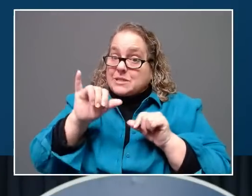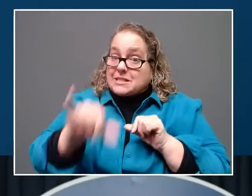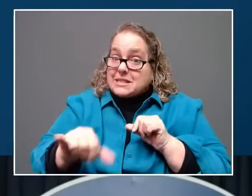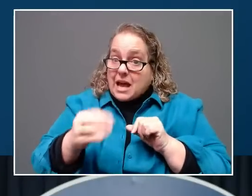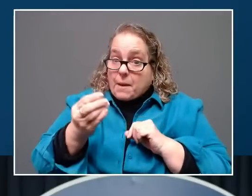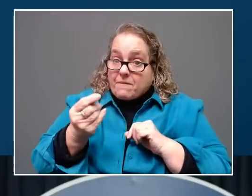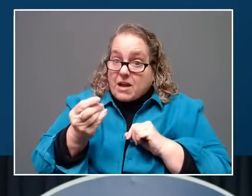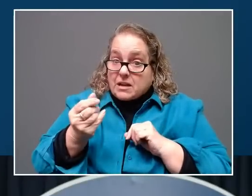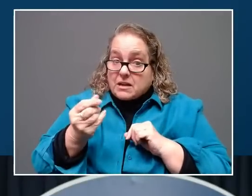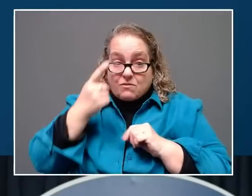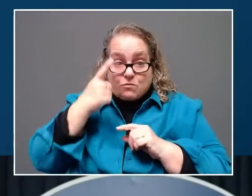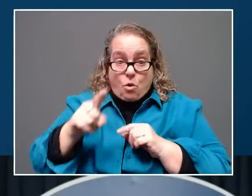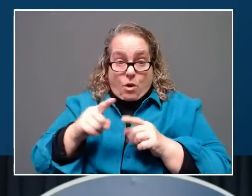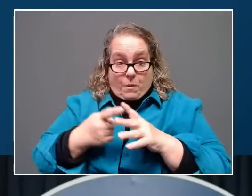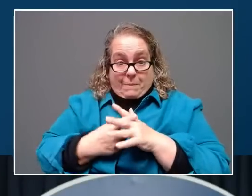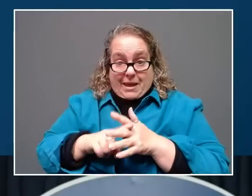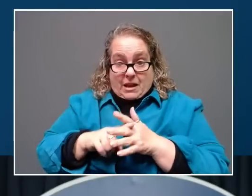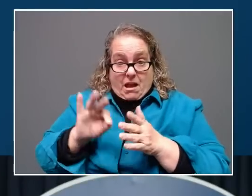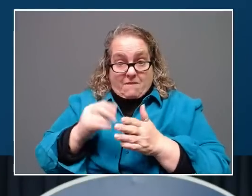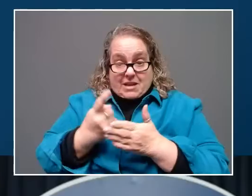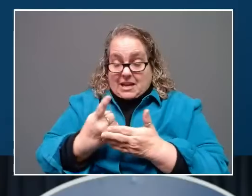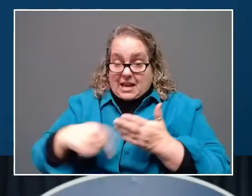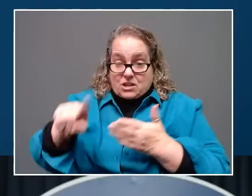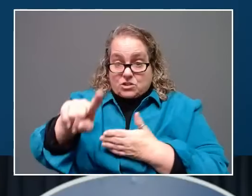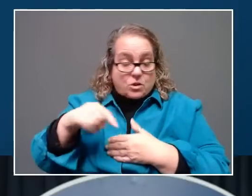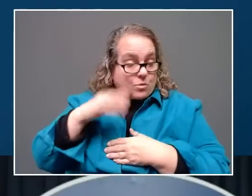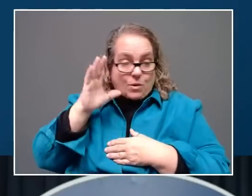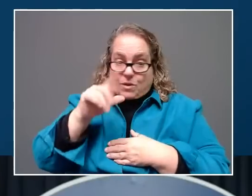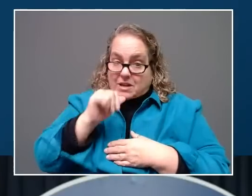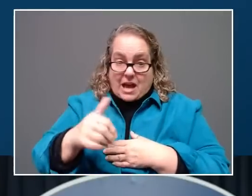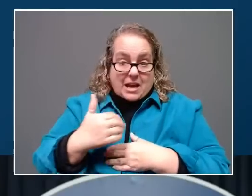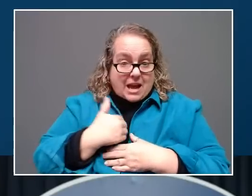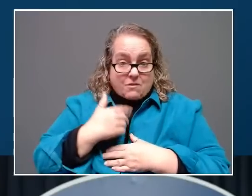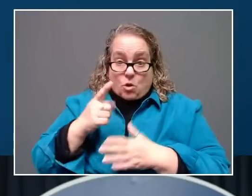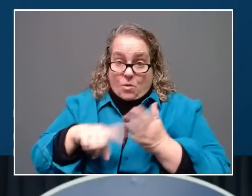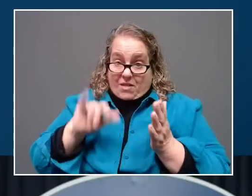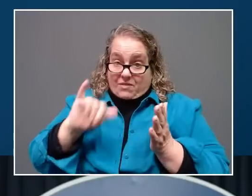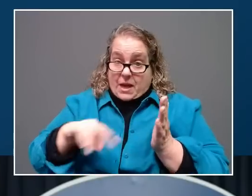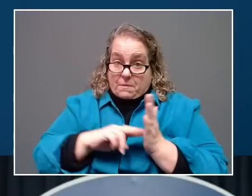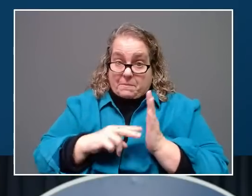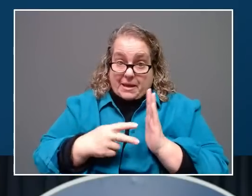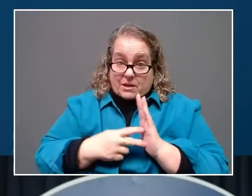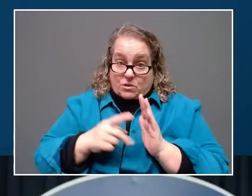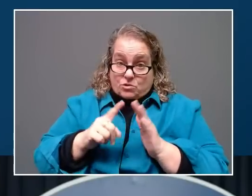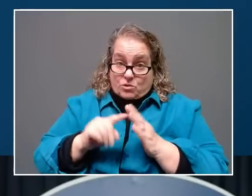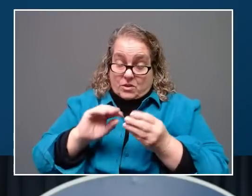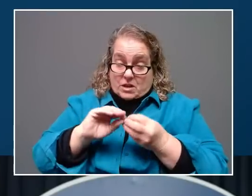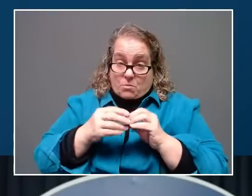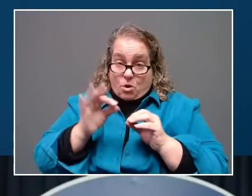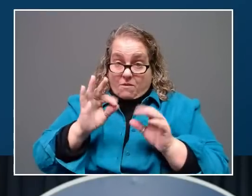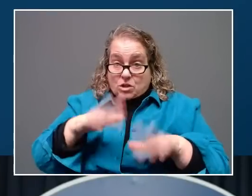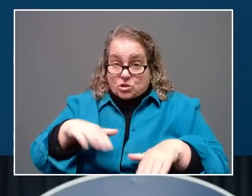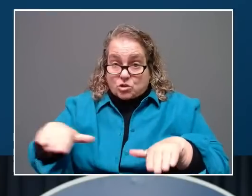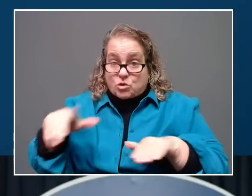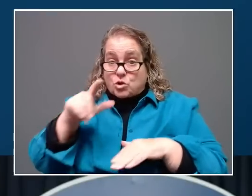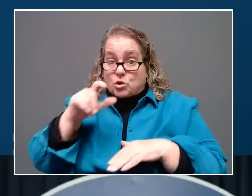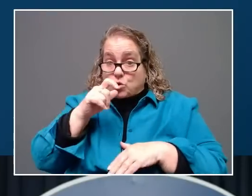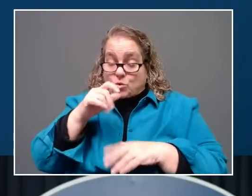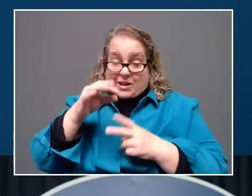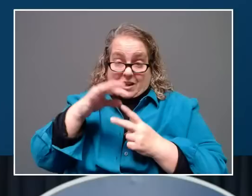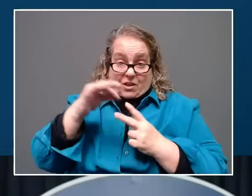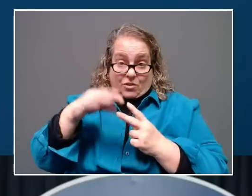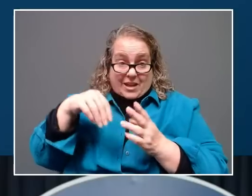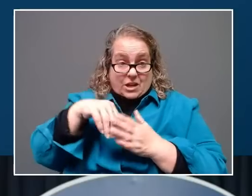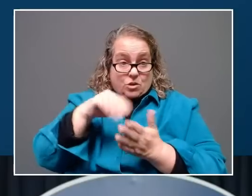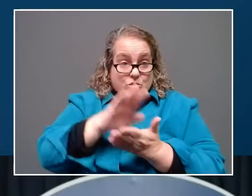for the beginning of next year. And what that could mean to the number of kids that would either be in school or